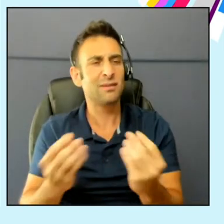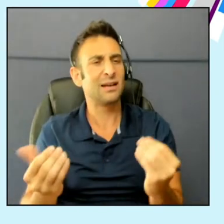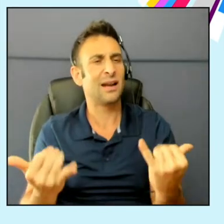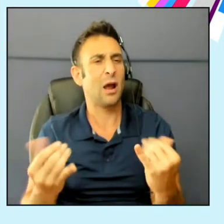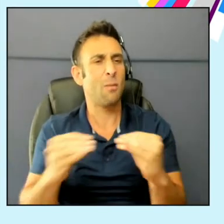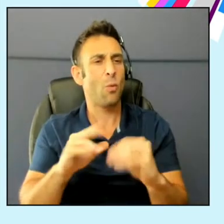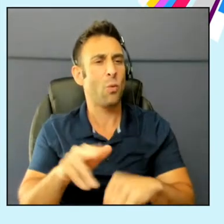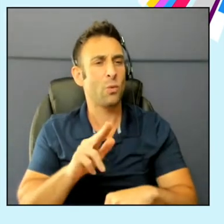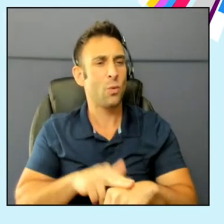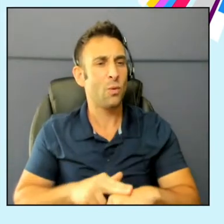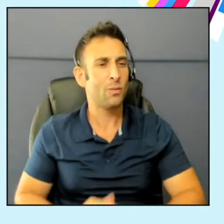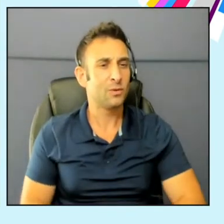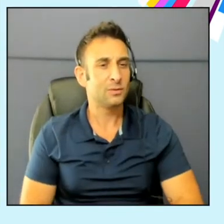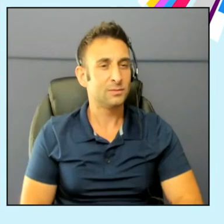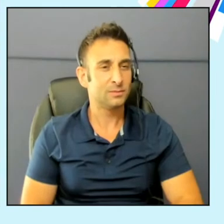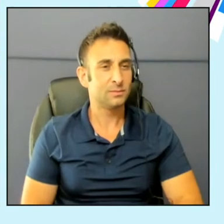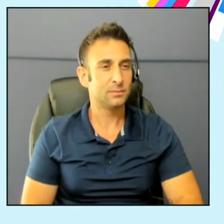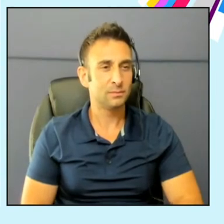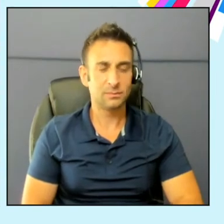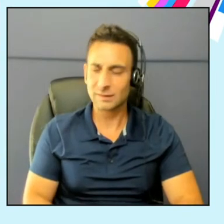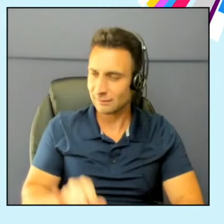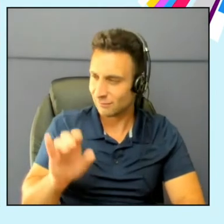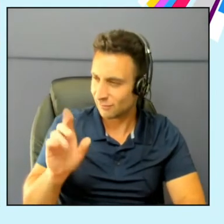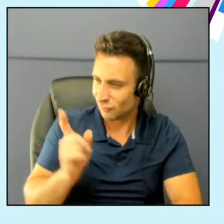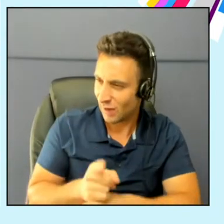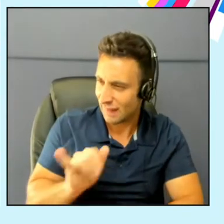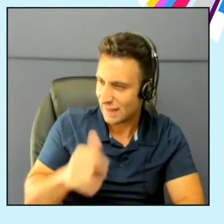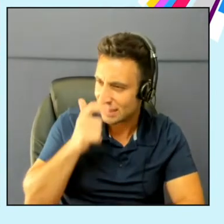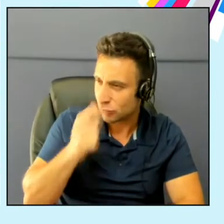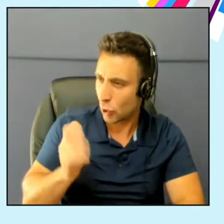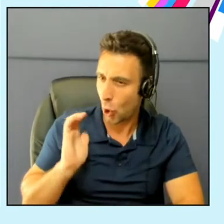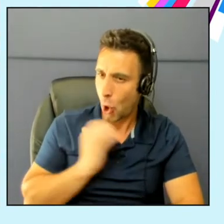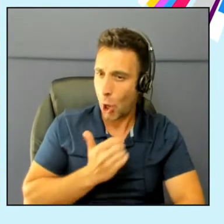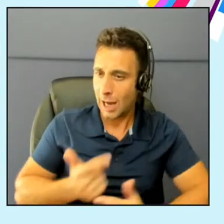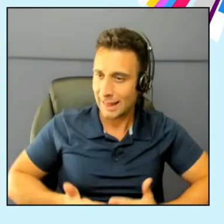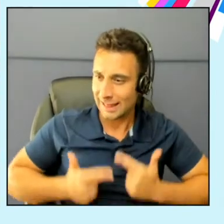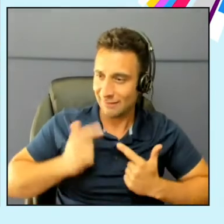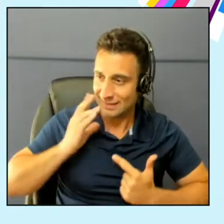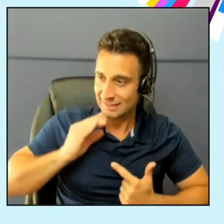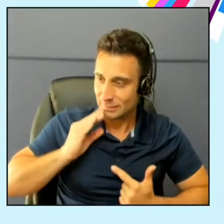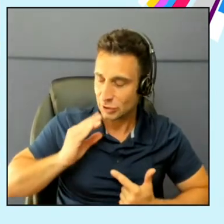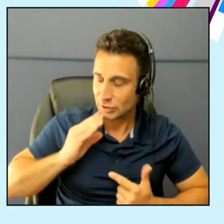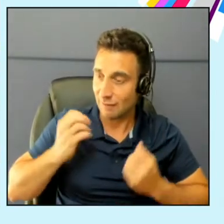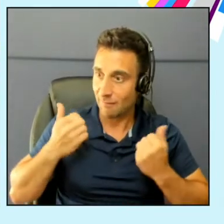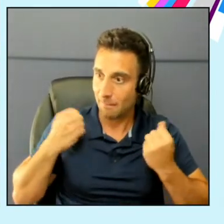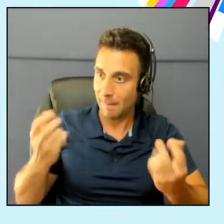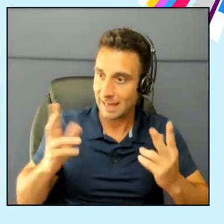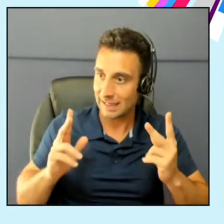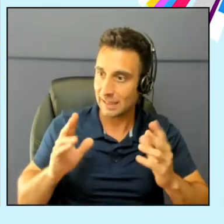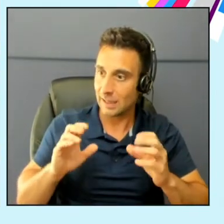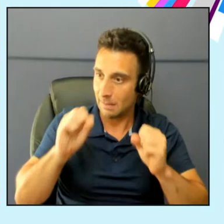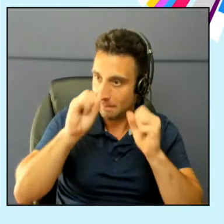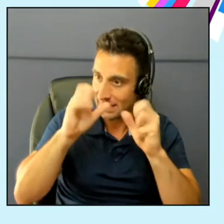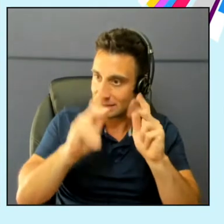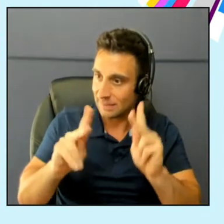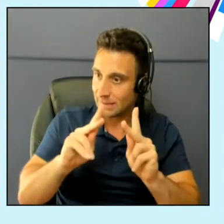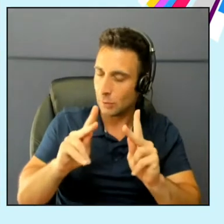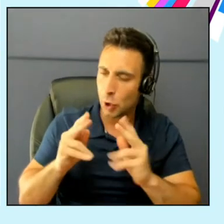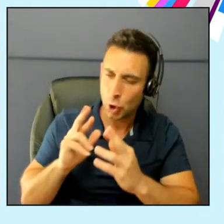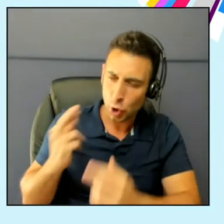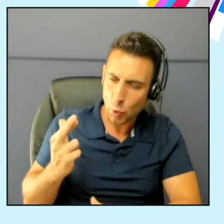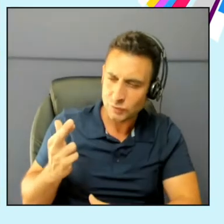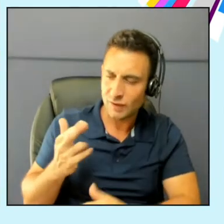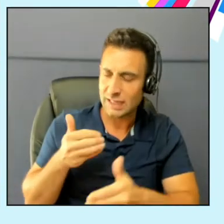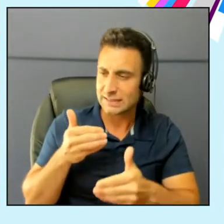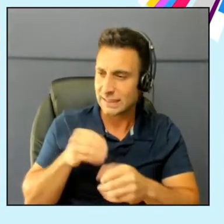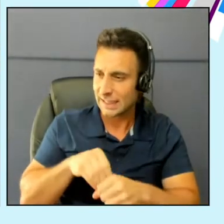I know, because it's so interesting, right? That like our lived experiences, we have so many amazing people in our community. I have so many close friends who are, you